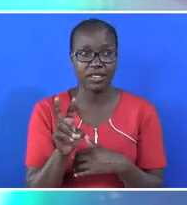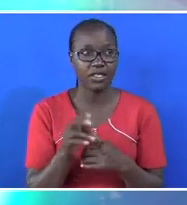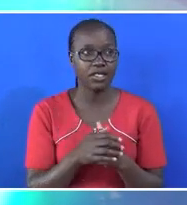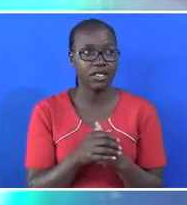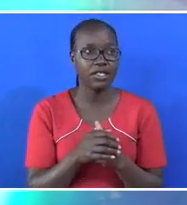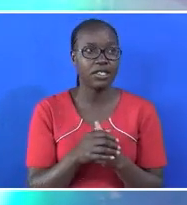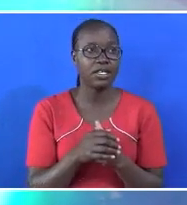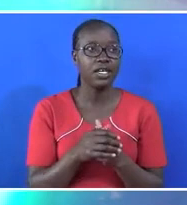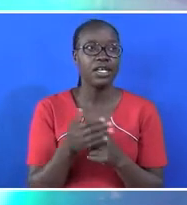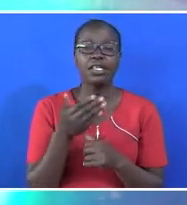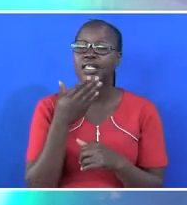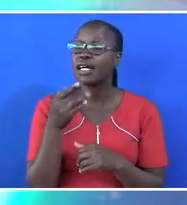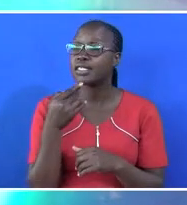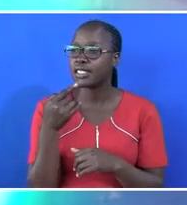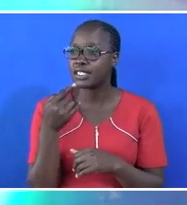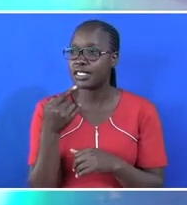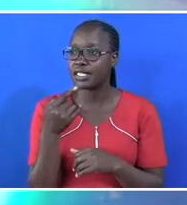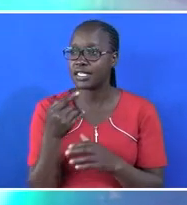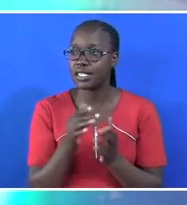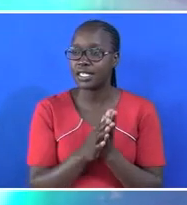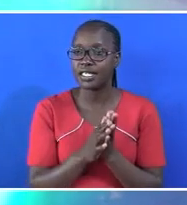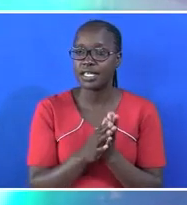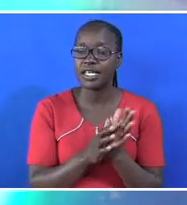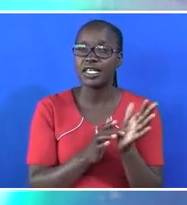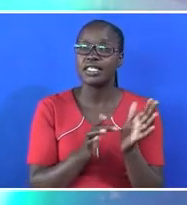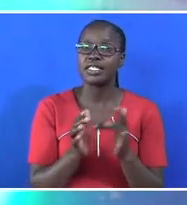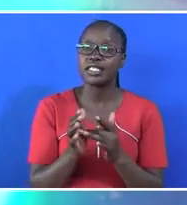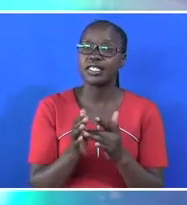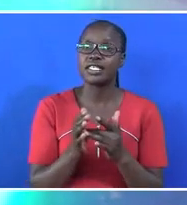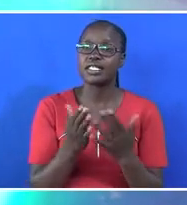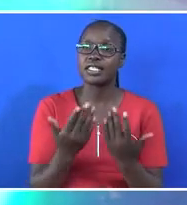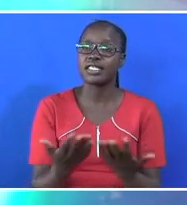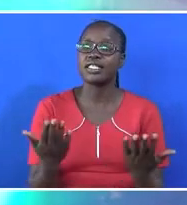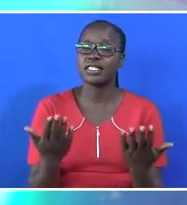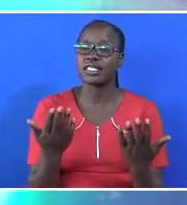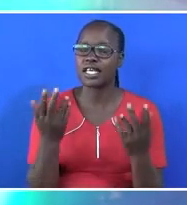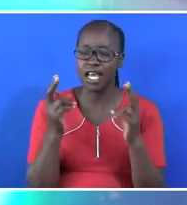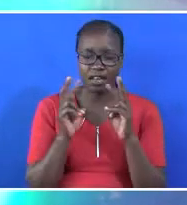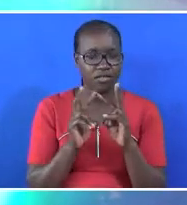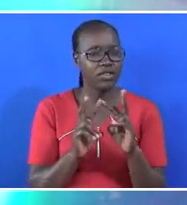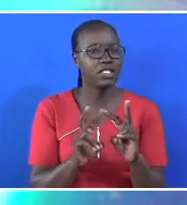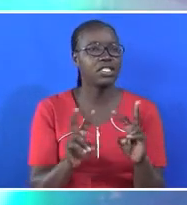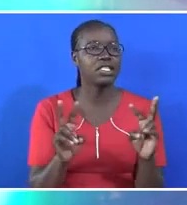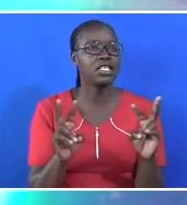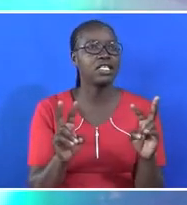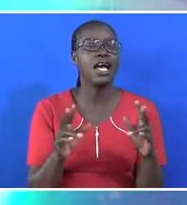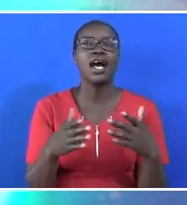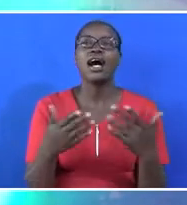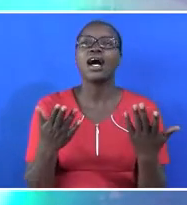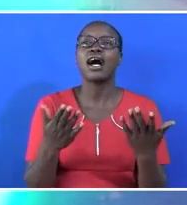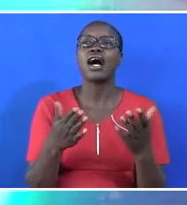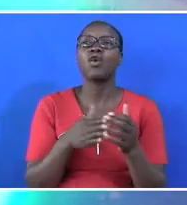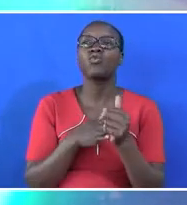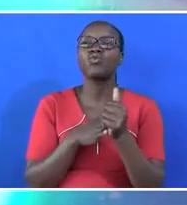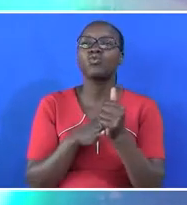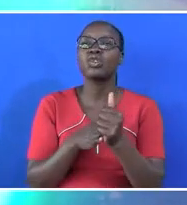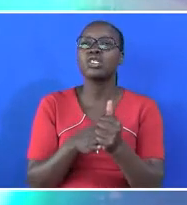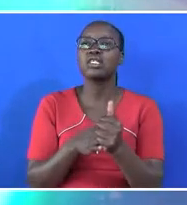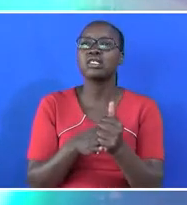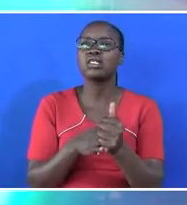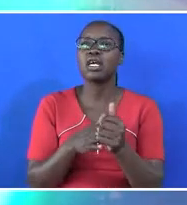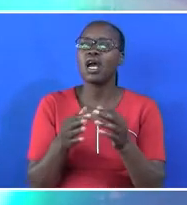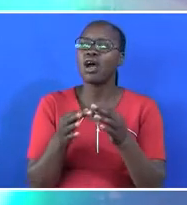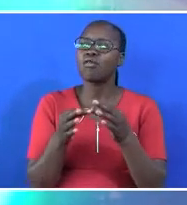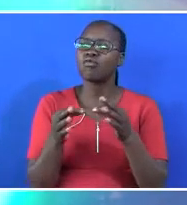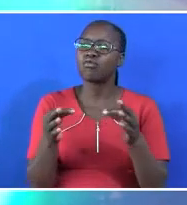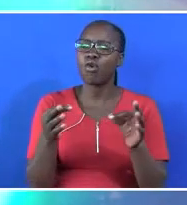Now I would answer and say this: without Jesus, the things that they have seen is how you linger long on